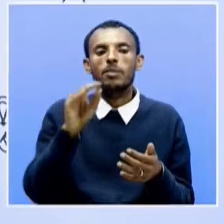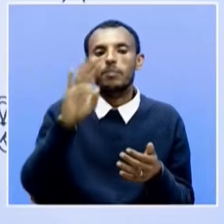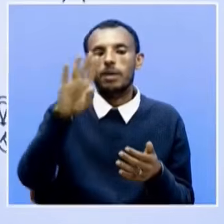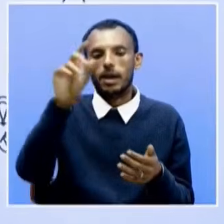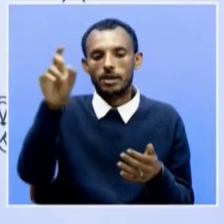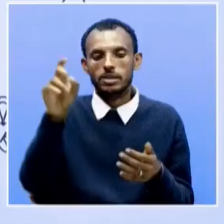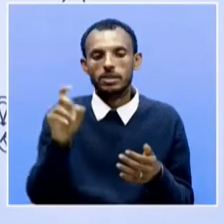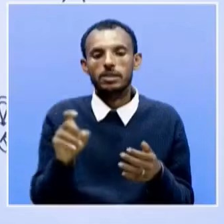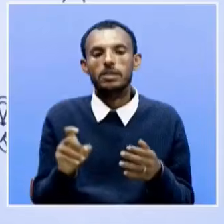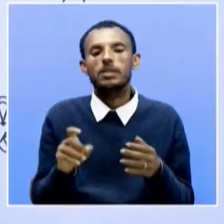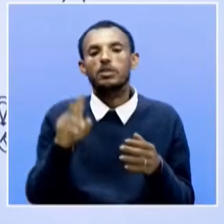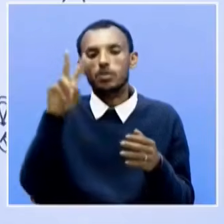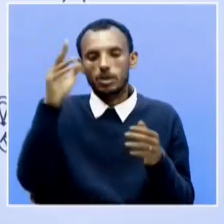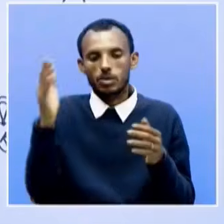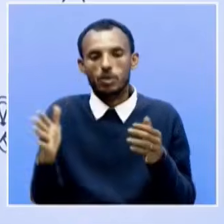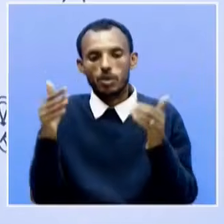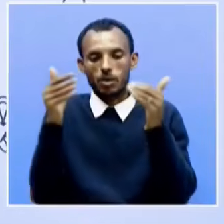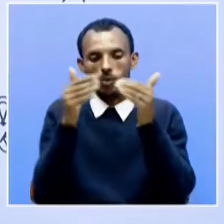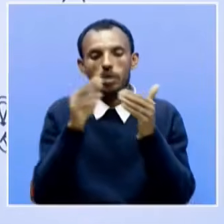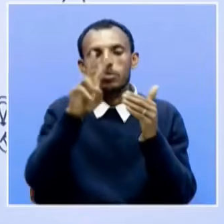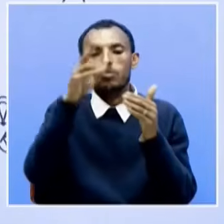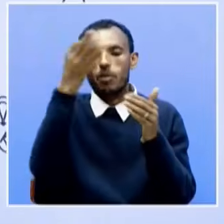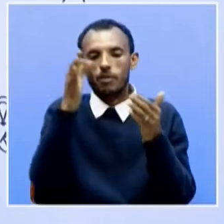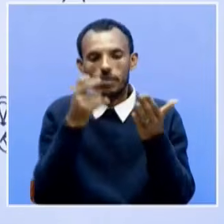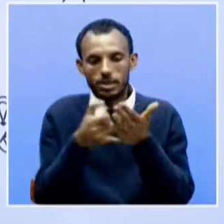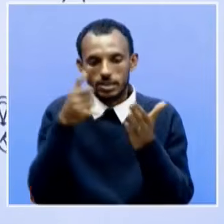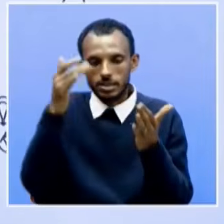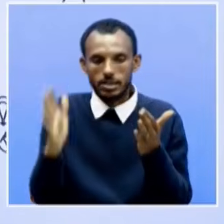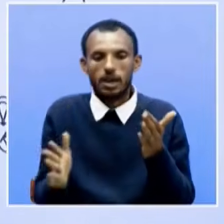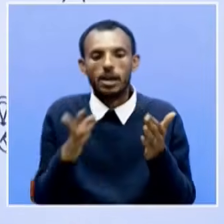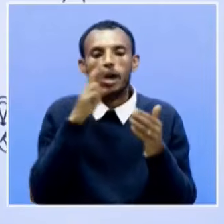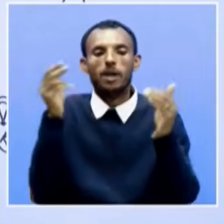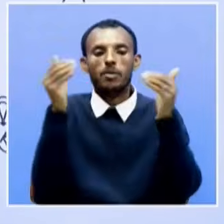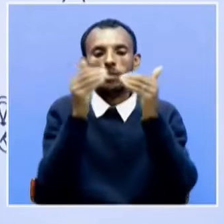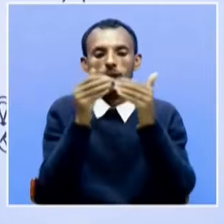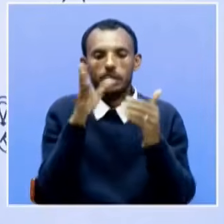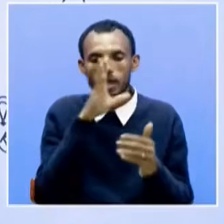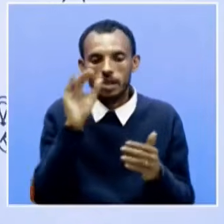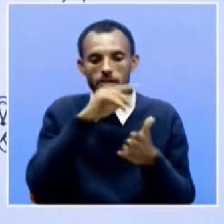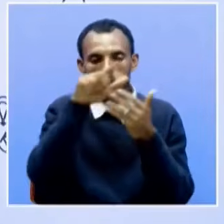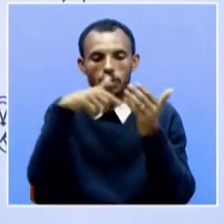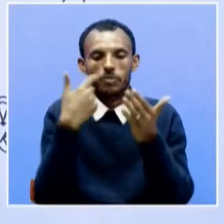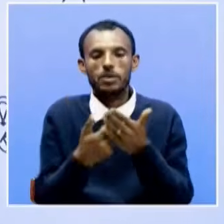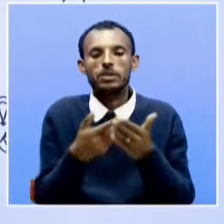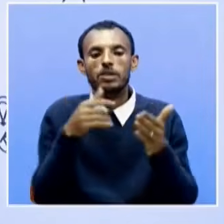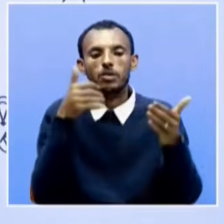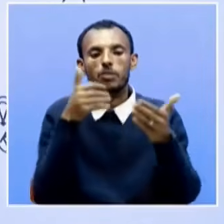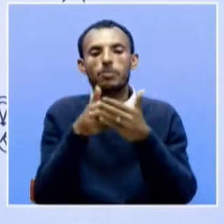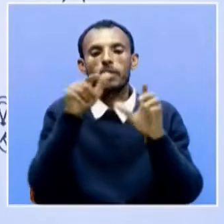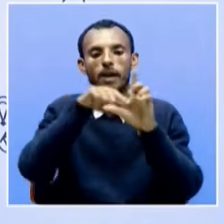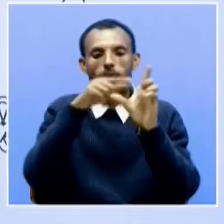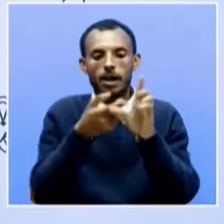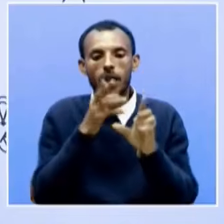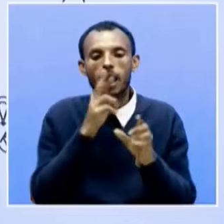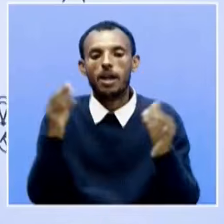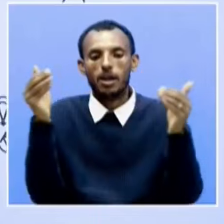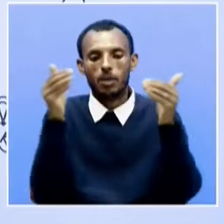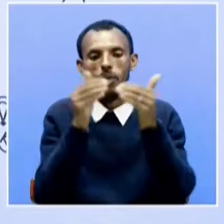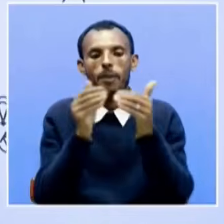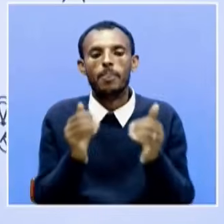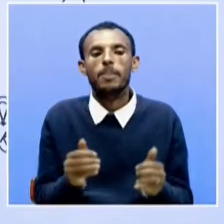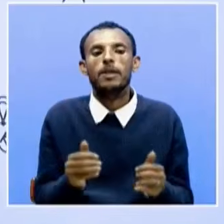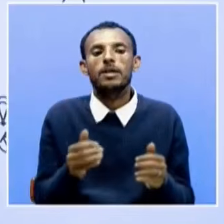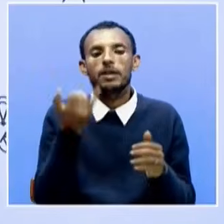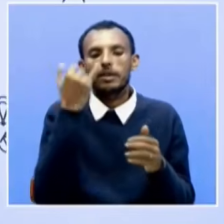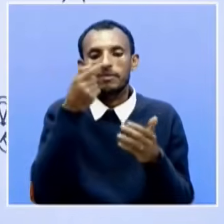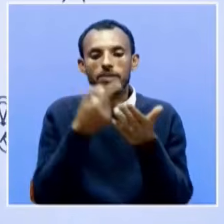Because in an isosceles triangle, two of its sides are congruent. Therefore, their corresponding angles are also congruent. So if